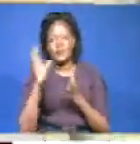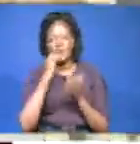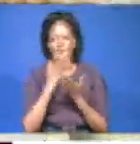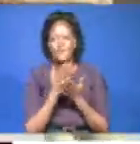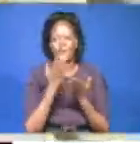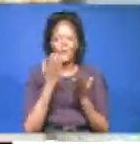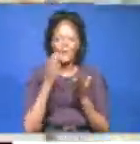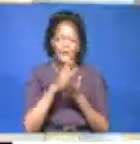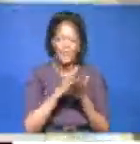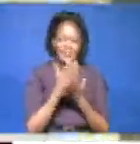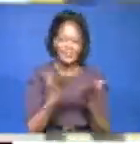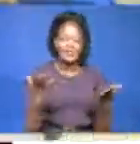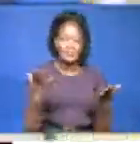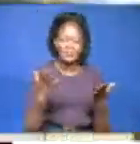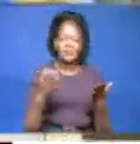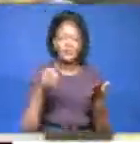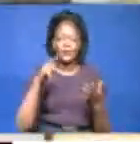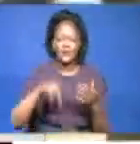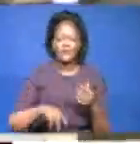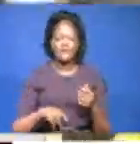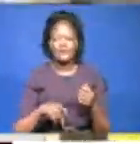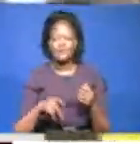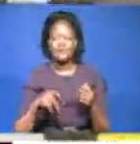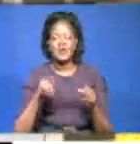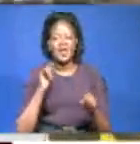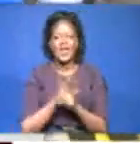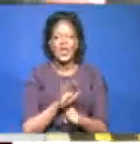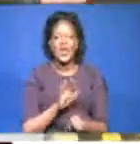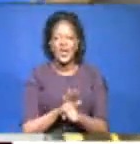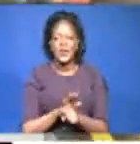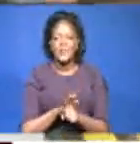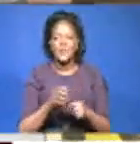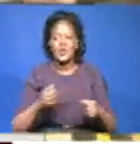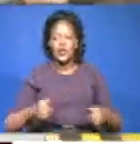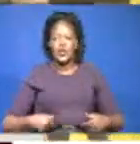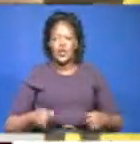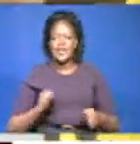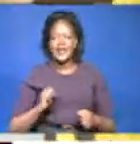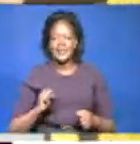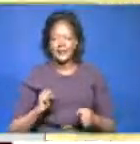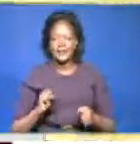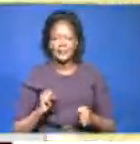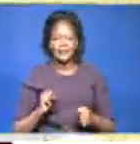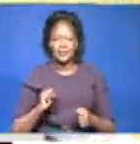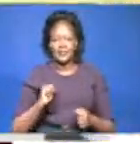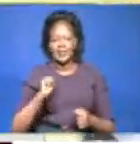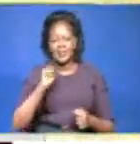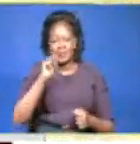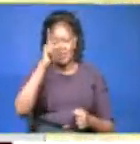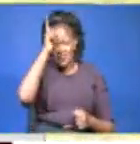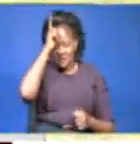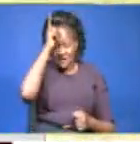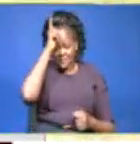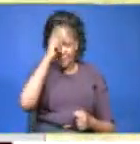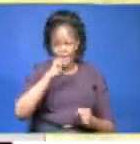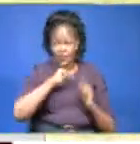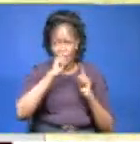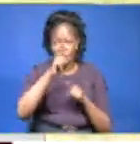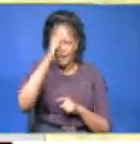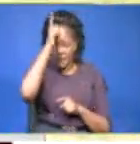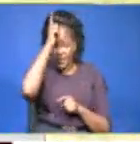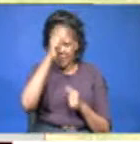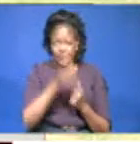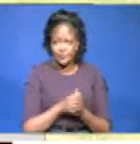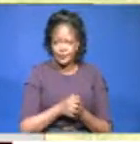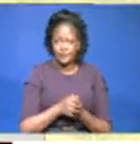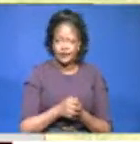of menstrual health amongst many teenage girls in rural and informal settlements across the country. When we reach out to the village, especially the village girls,